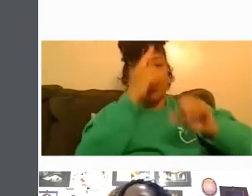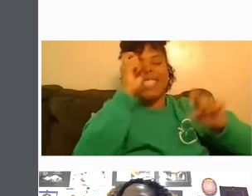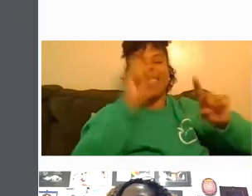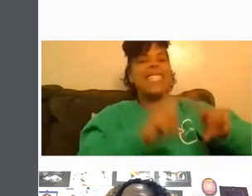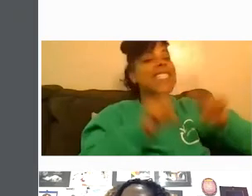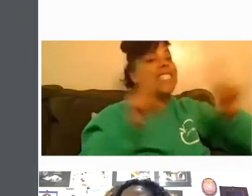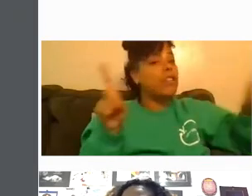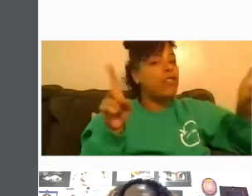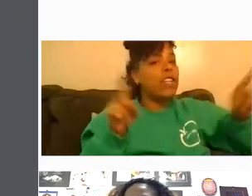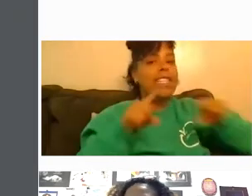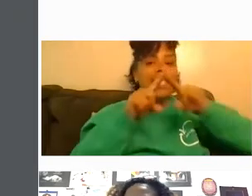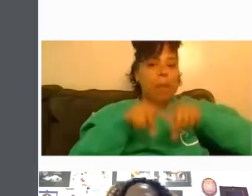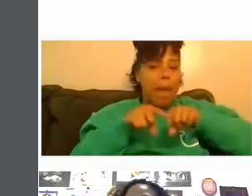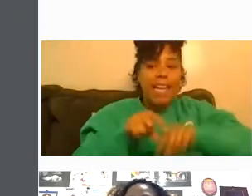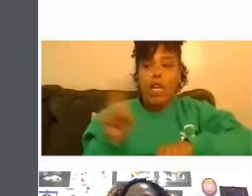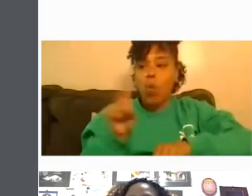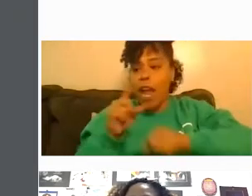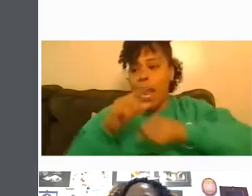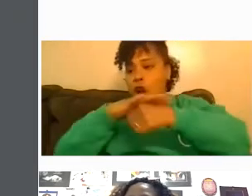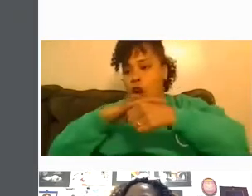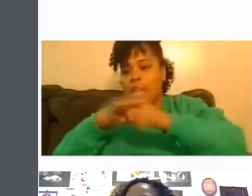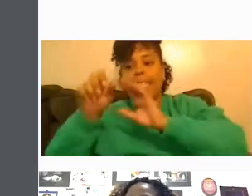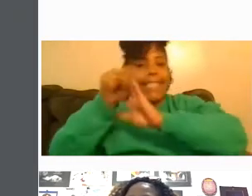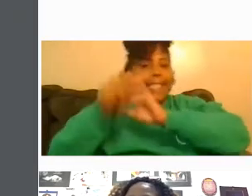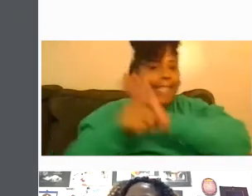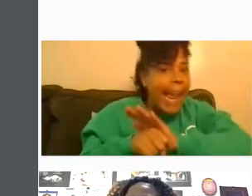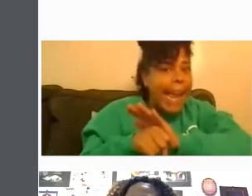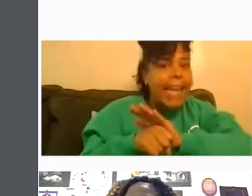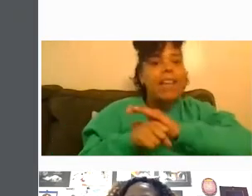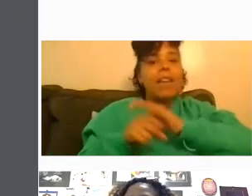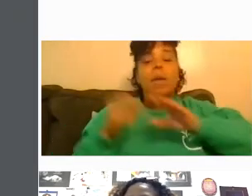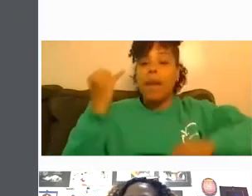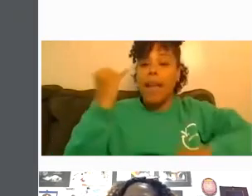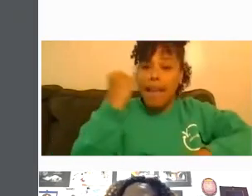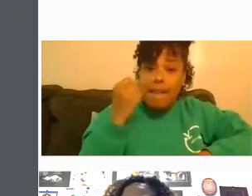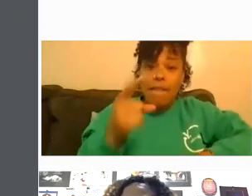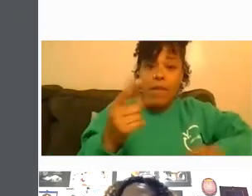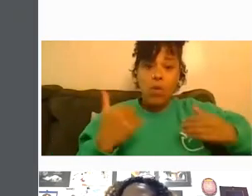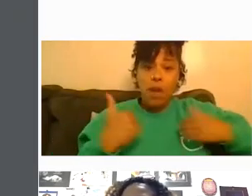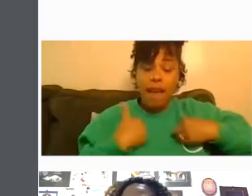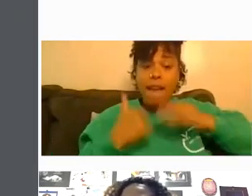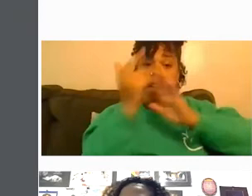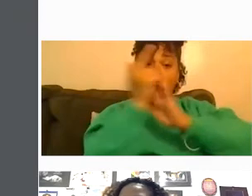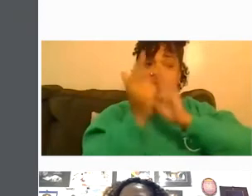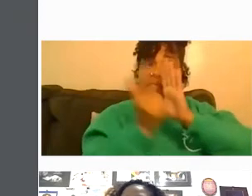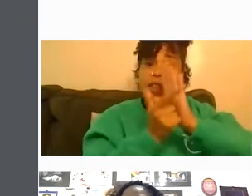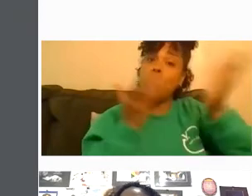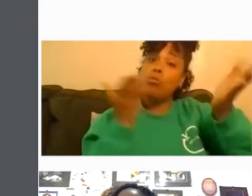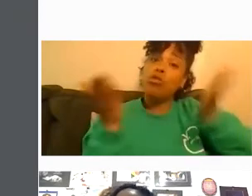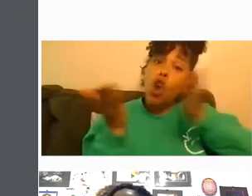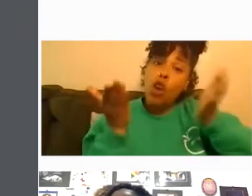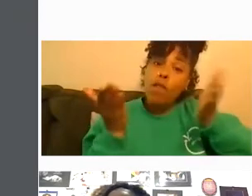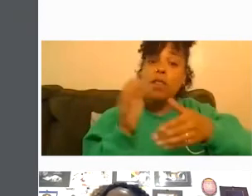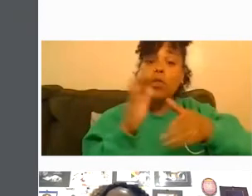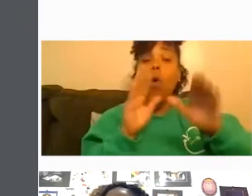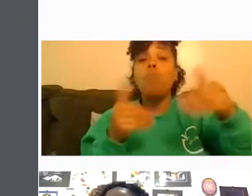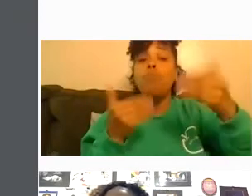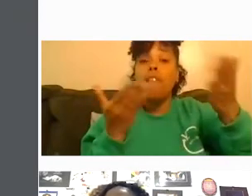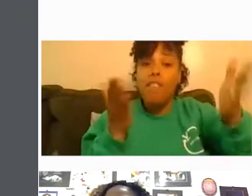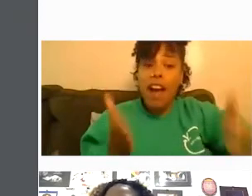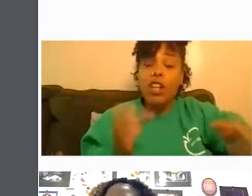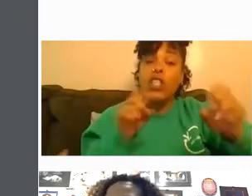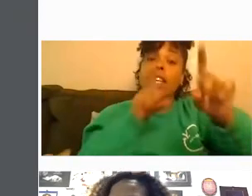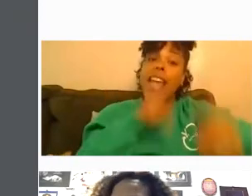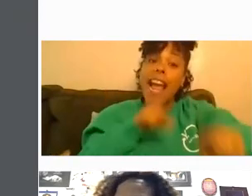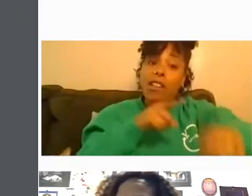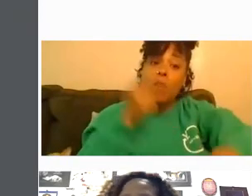on where it's set up, what state. But if you have a legal provider or service to answer those questions for